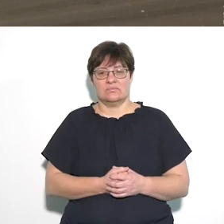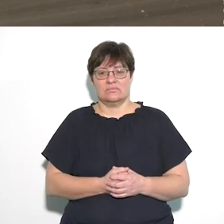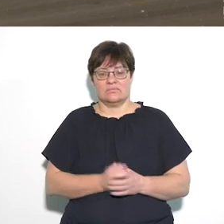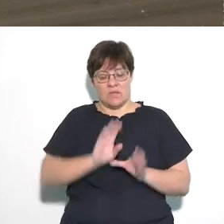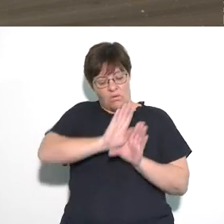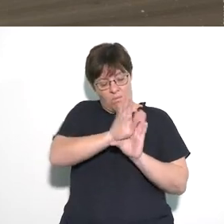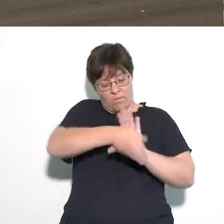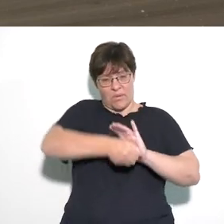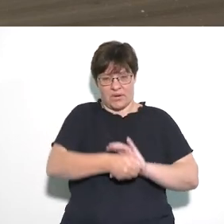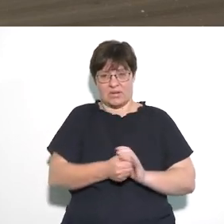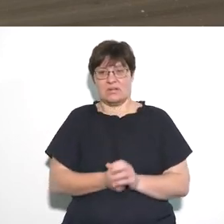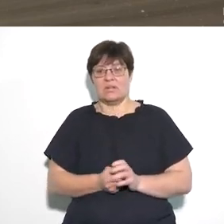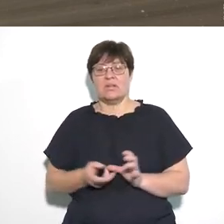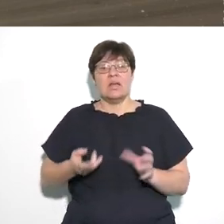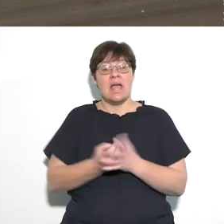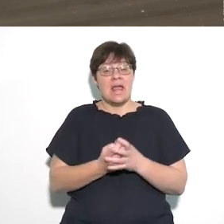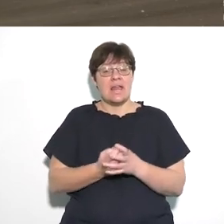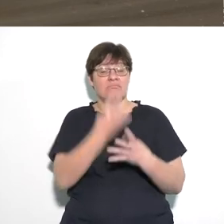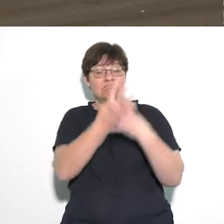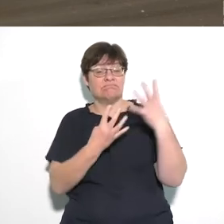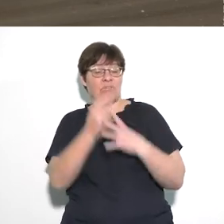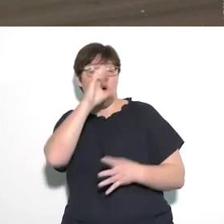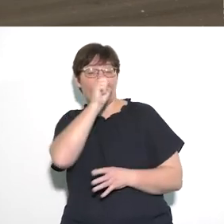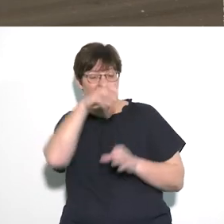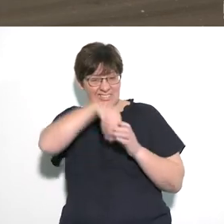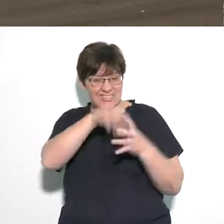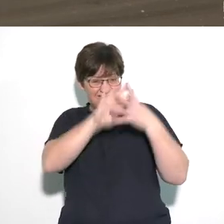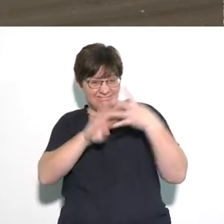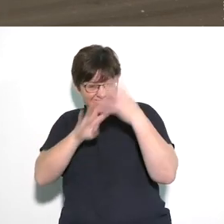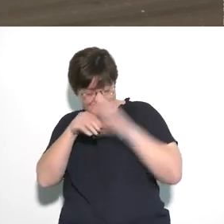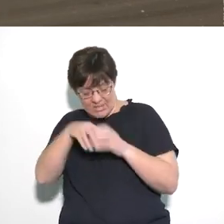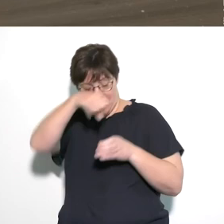Fold it round, put it in the citrus bag.